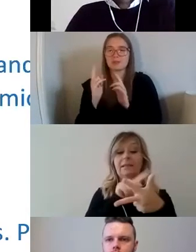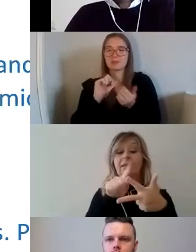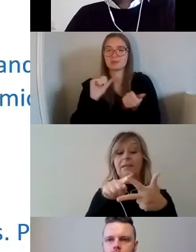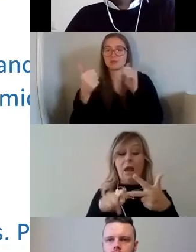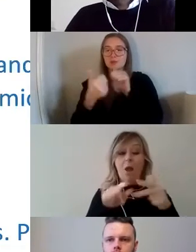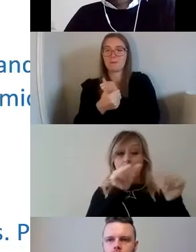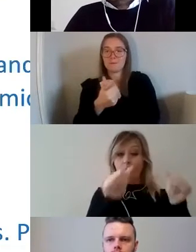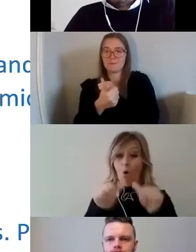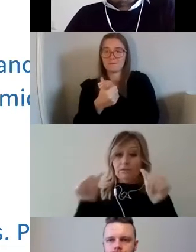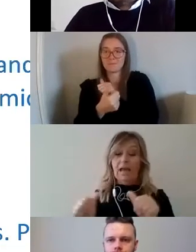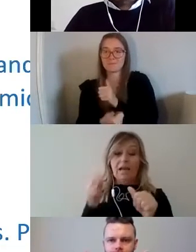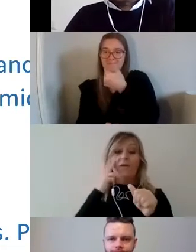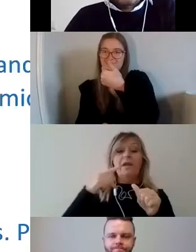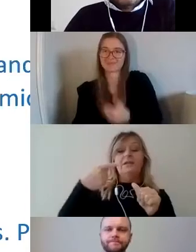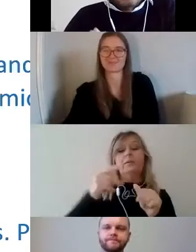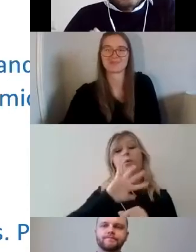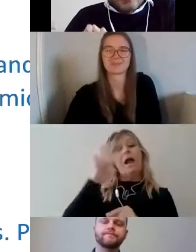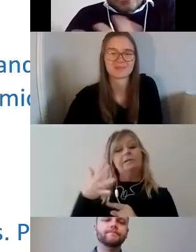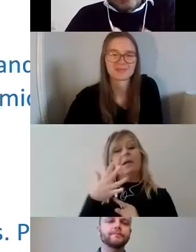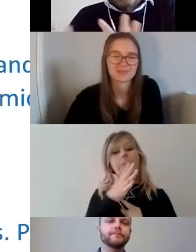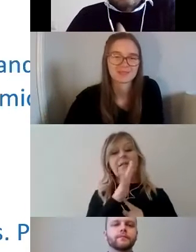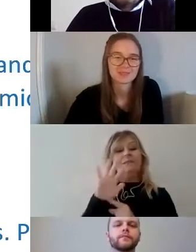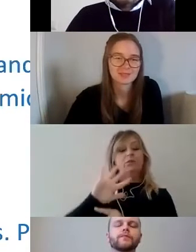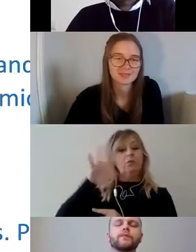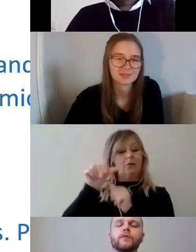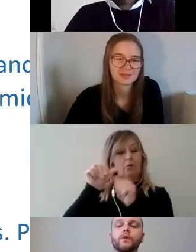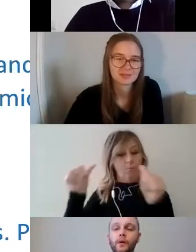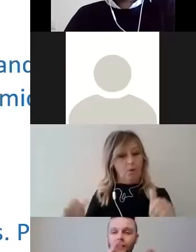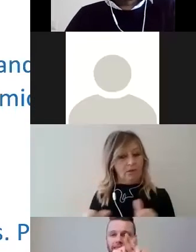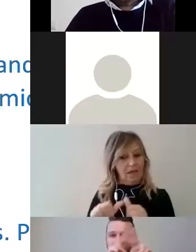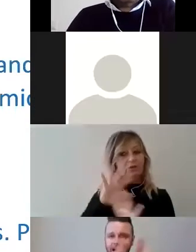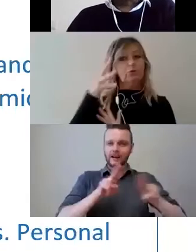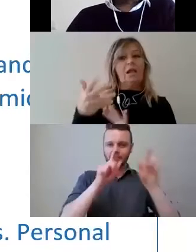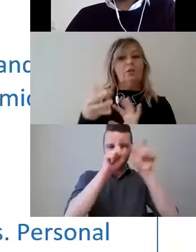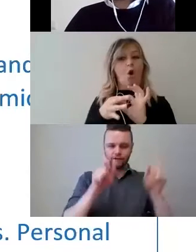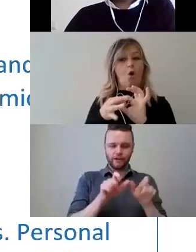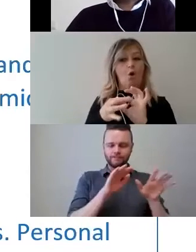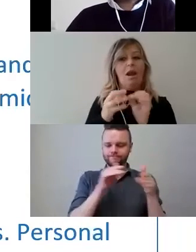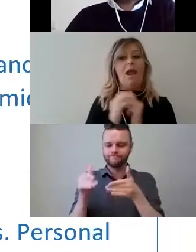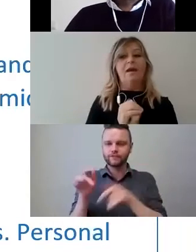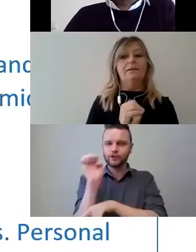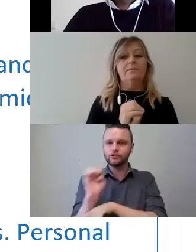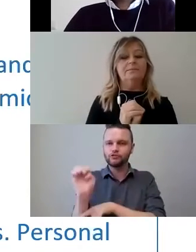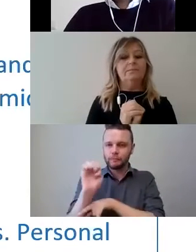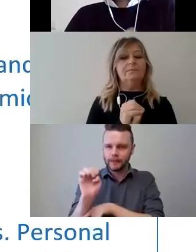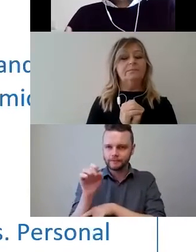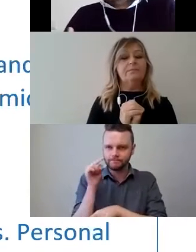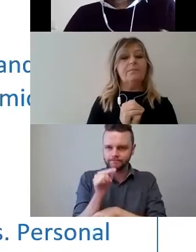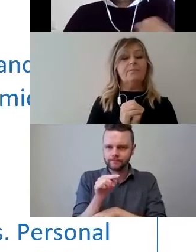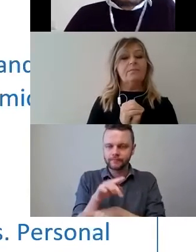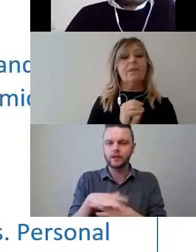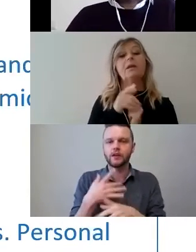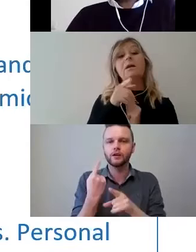When we move from the international legal frame and we go to the European one, we see that speaking